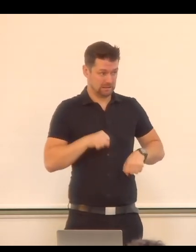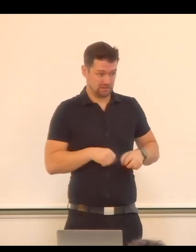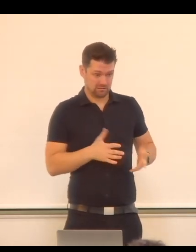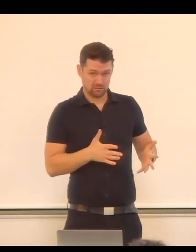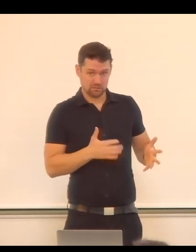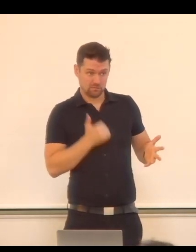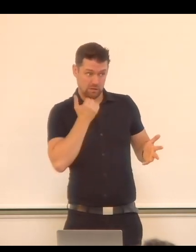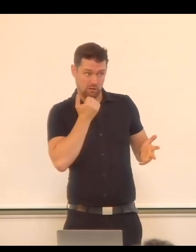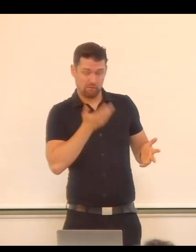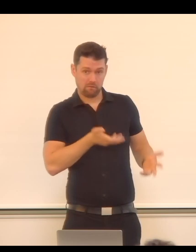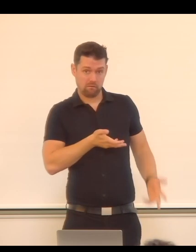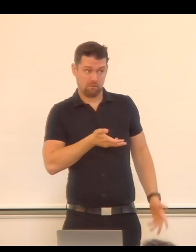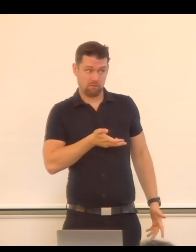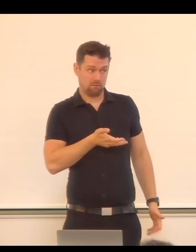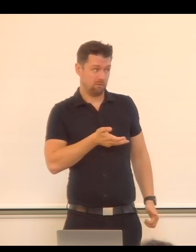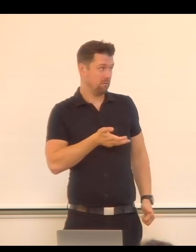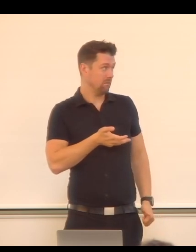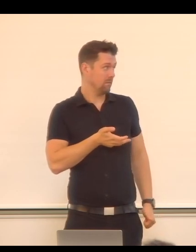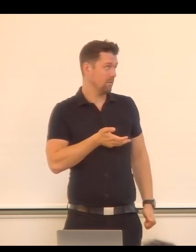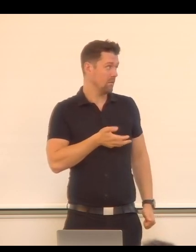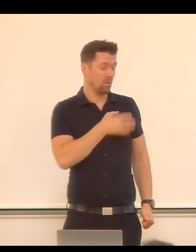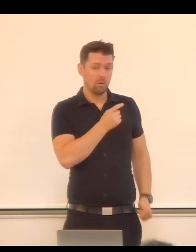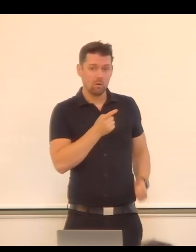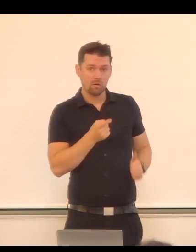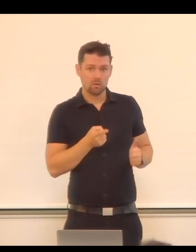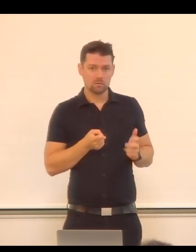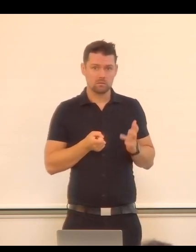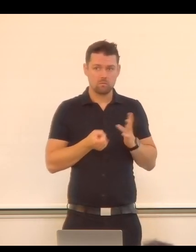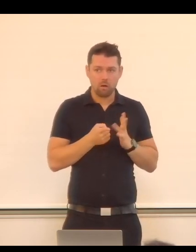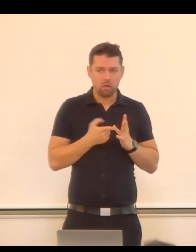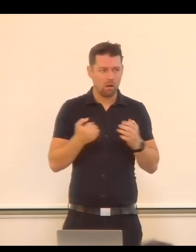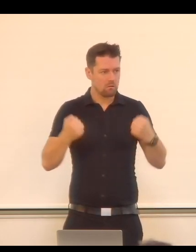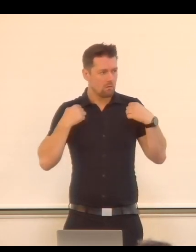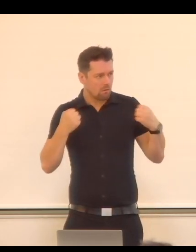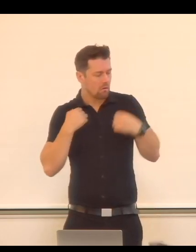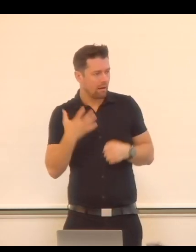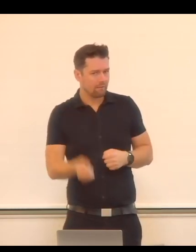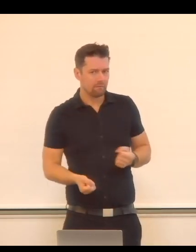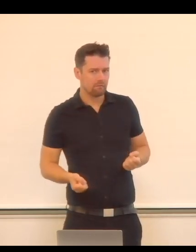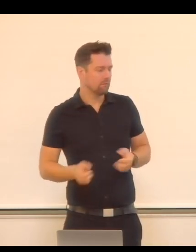cycle machine. Right. Was that enough, or did you have extra activities planned out for the mission?